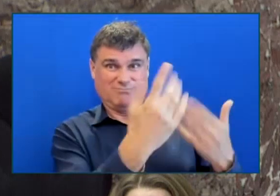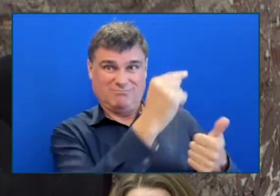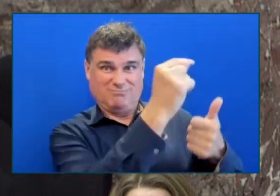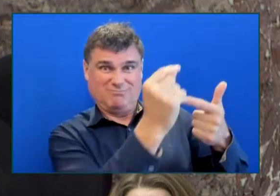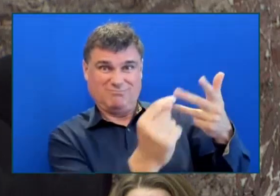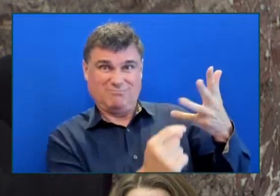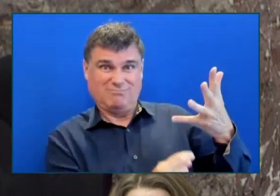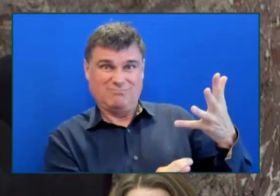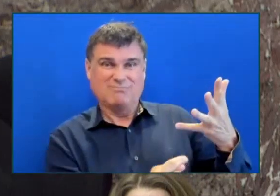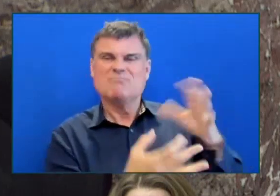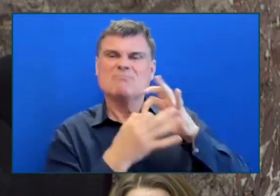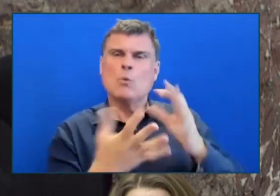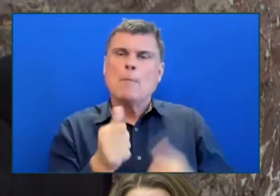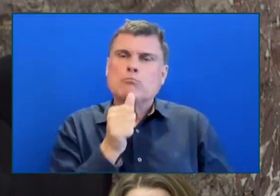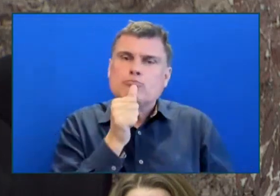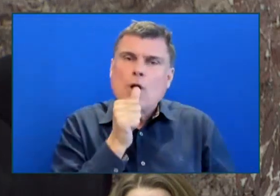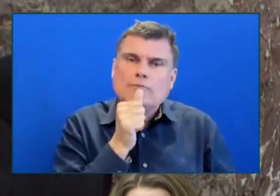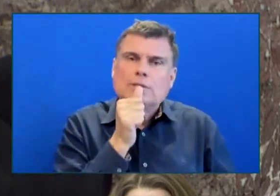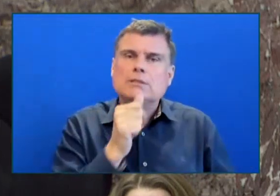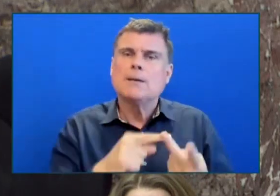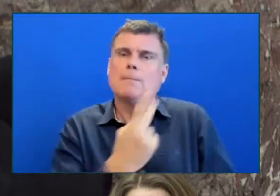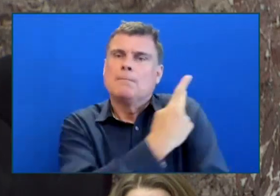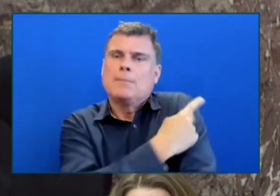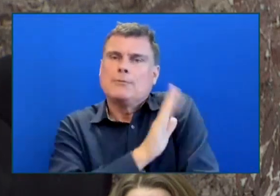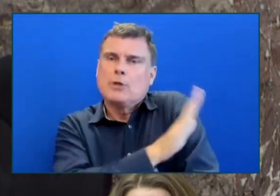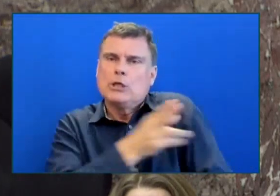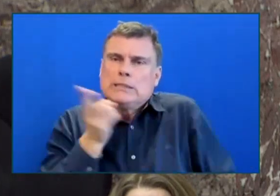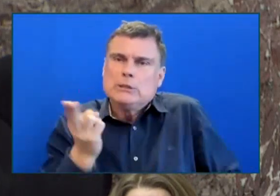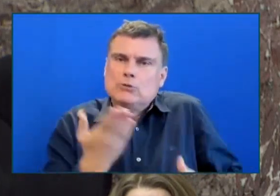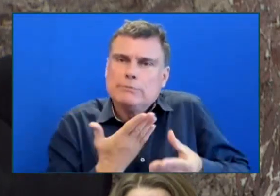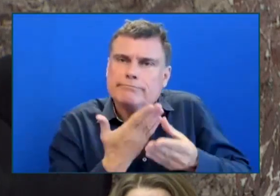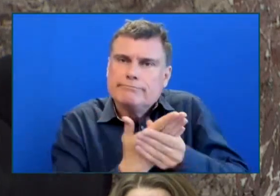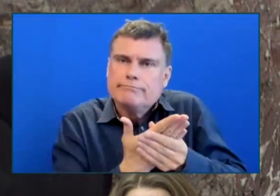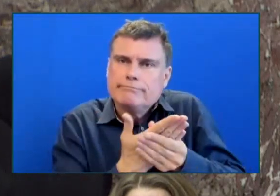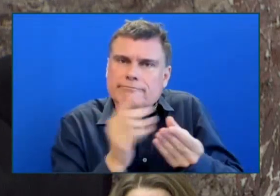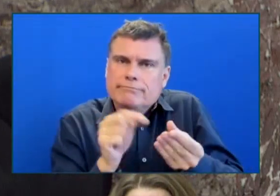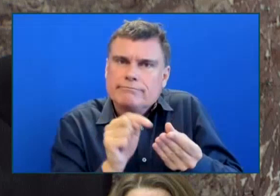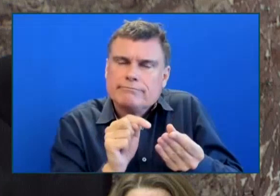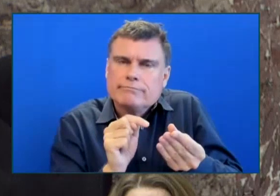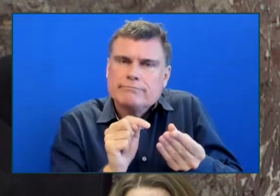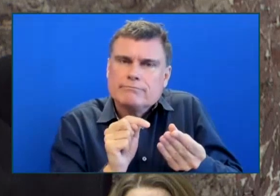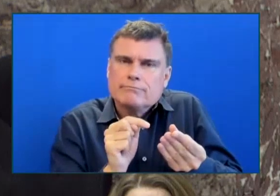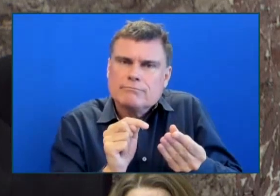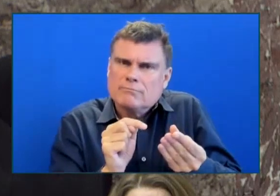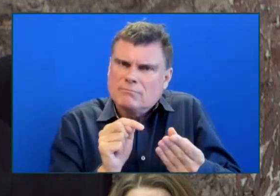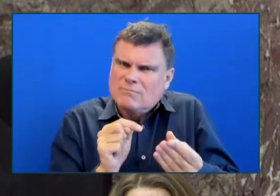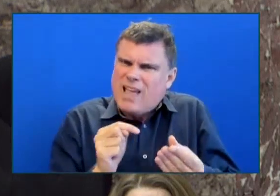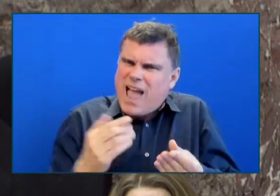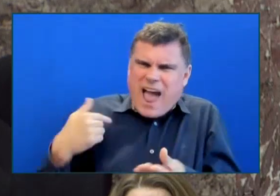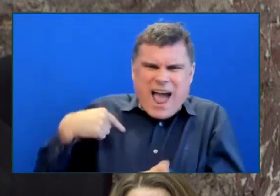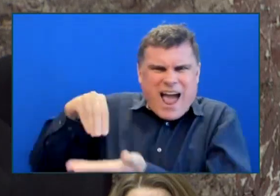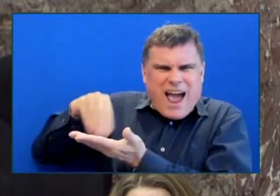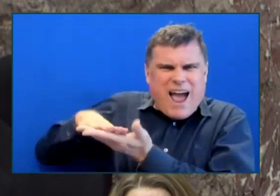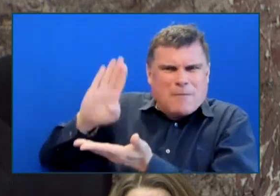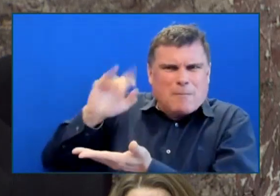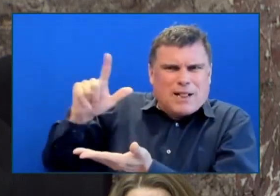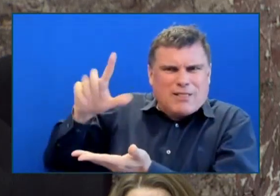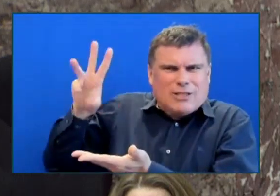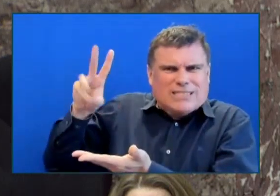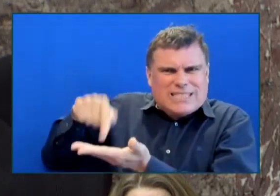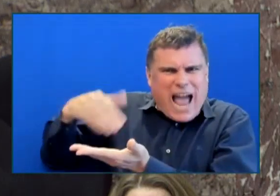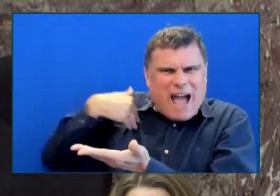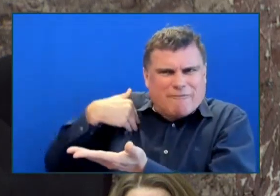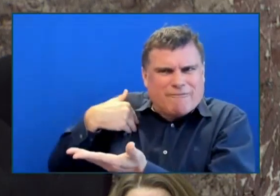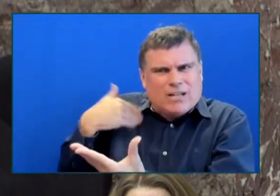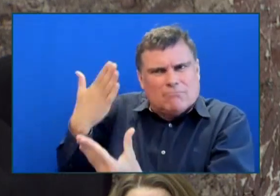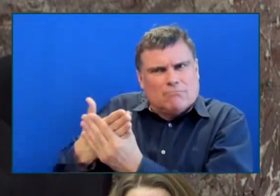are absolutely unchanged from the present legislation. And I suggest in his decades in the legislature, he might have raised those concerns if he'd had them